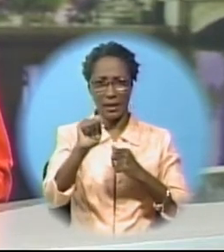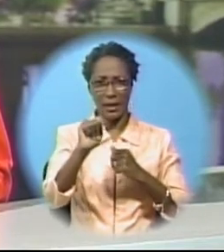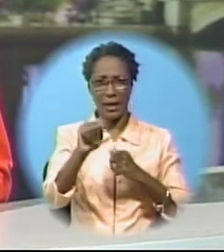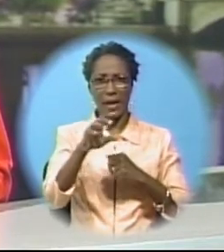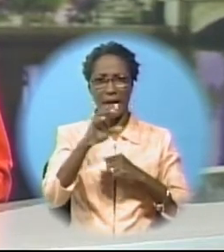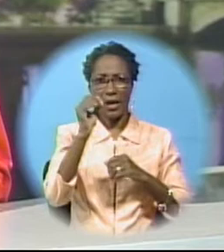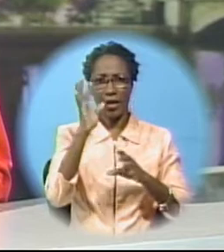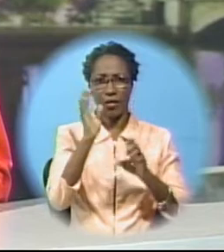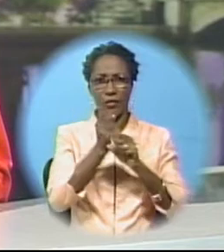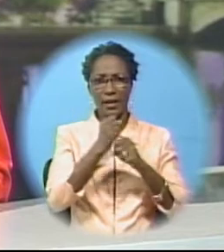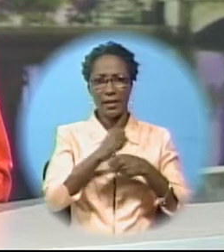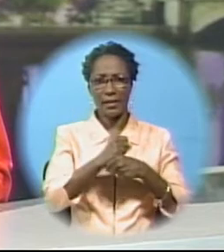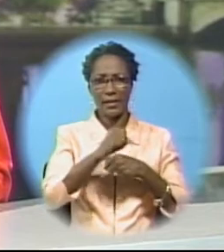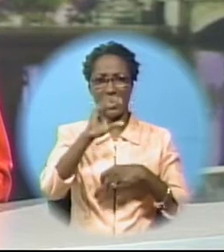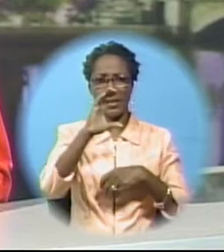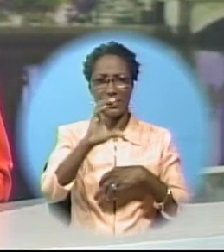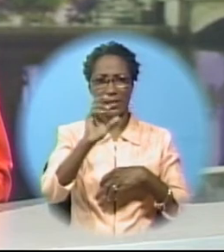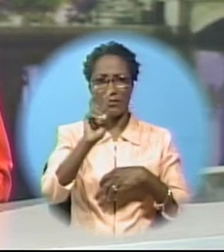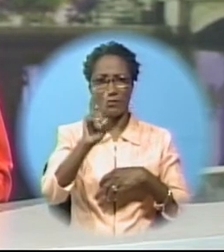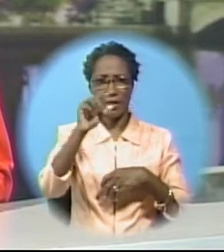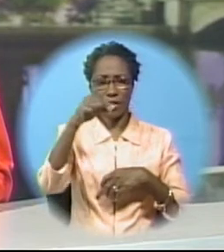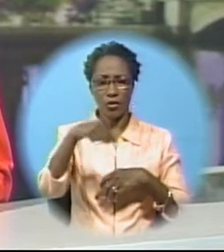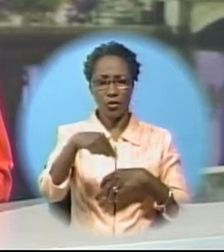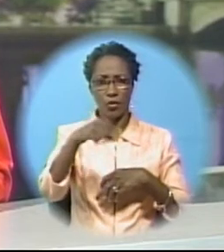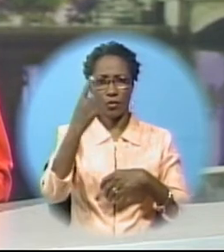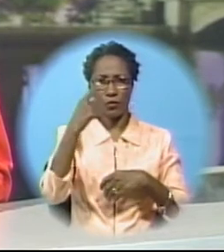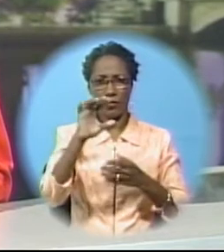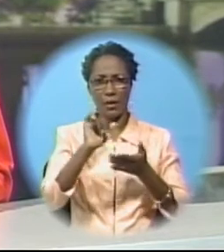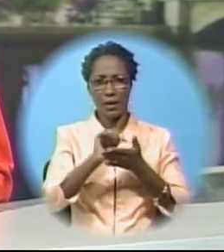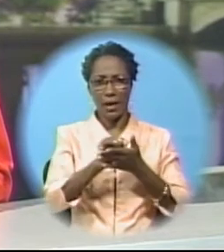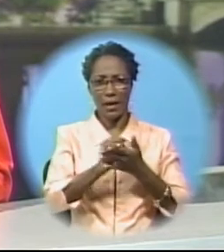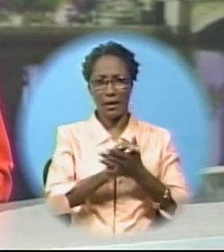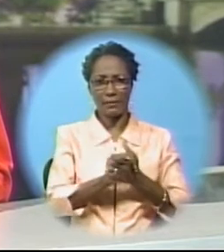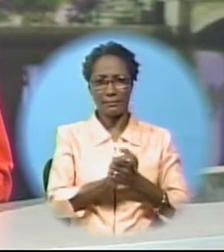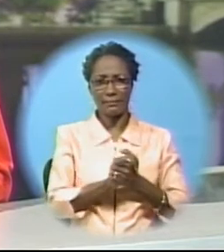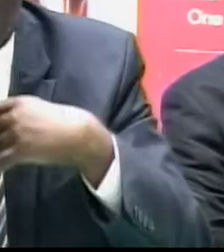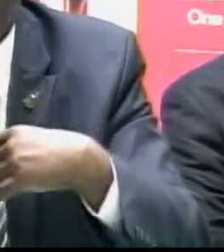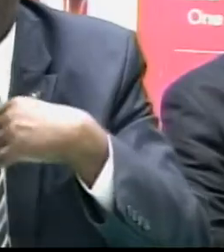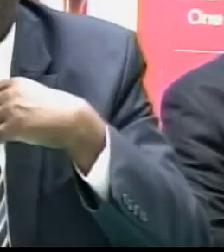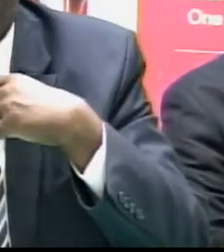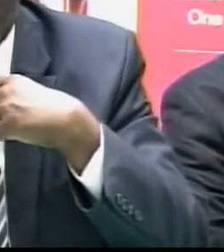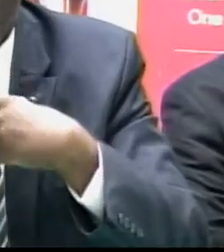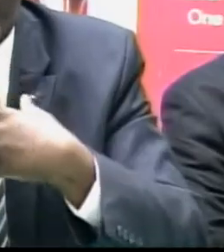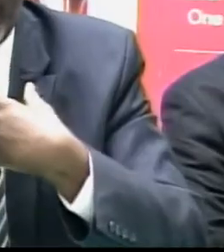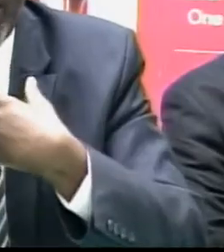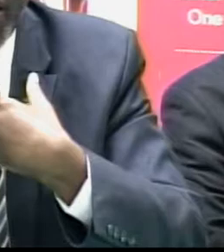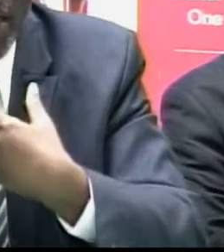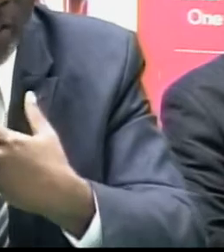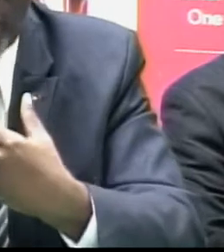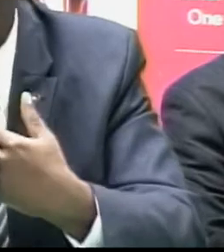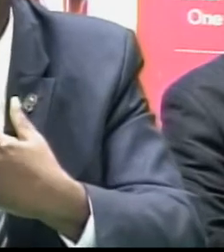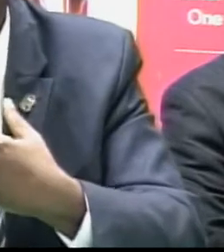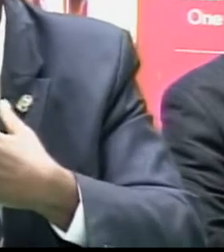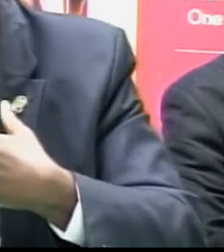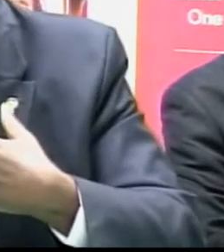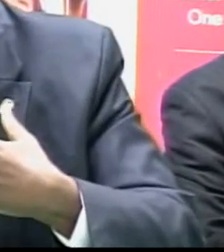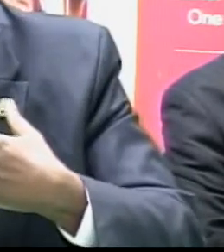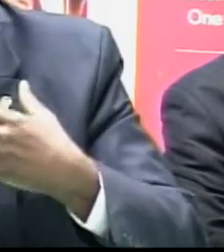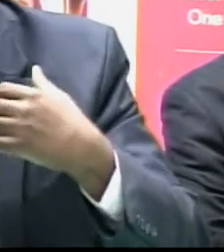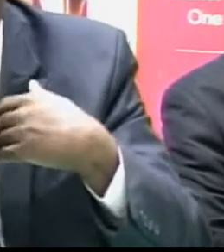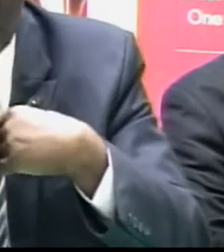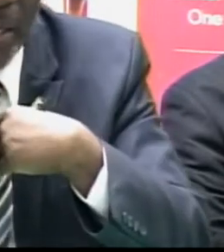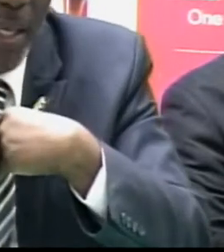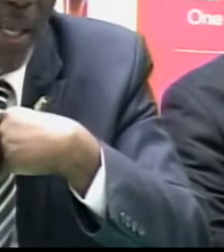to create a related Caribbean vocational qualification. So that children could leave school, those people